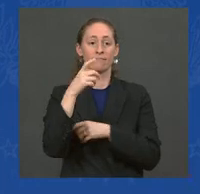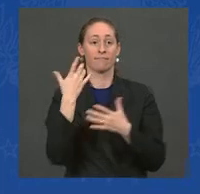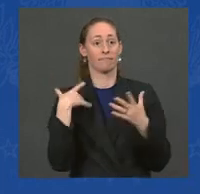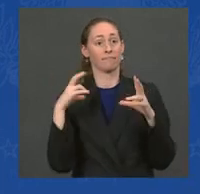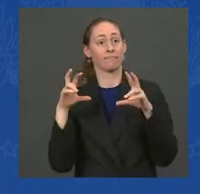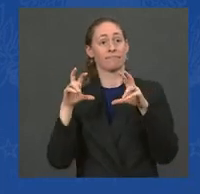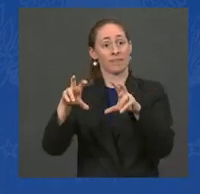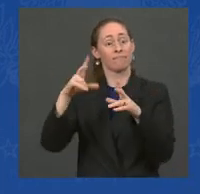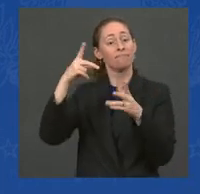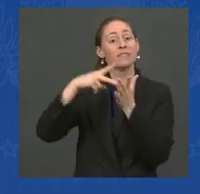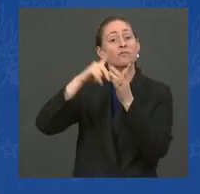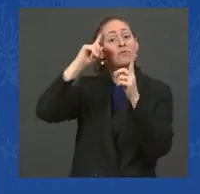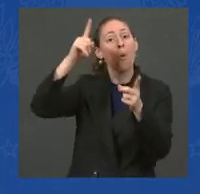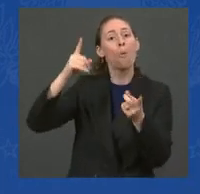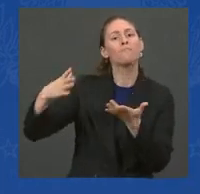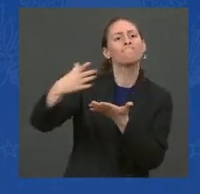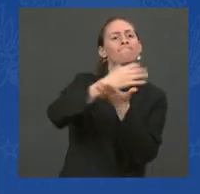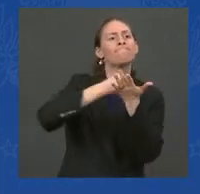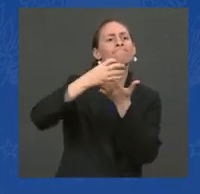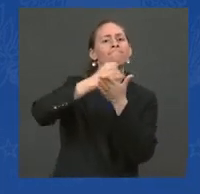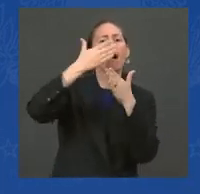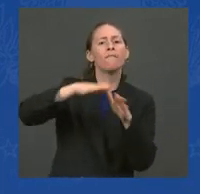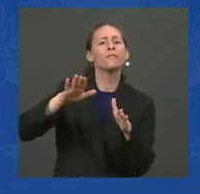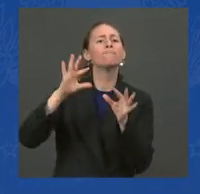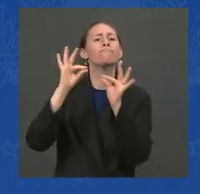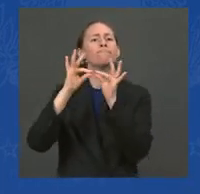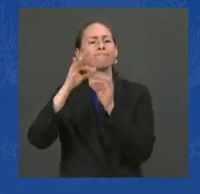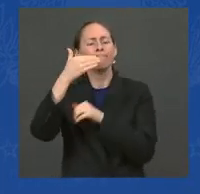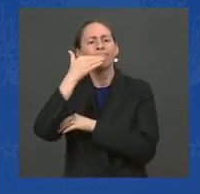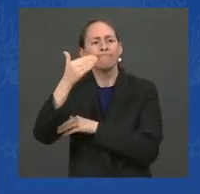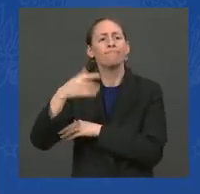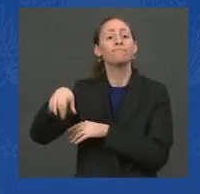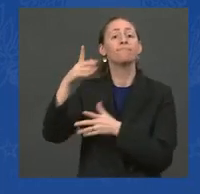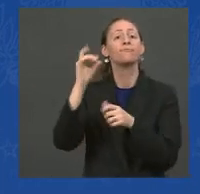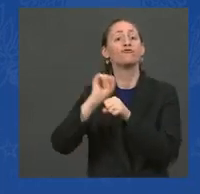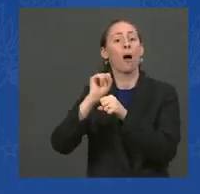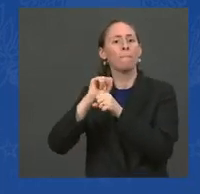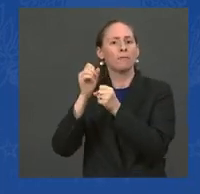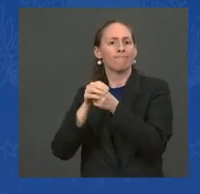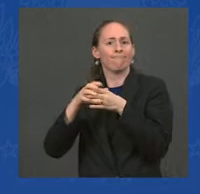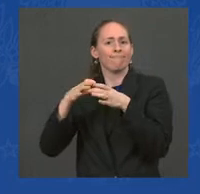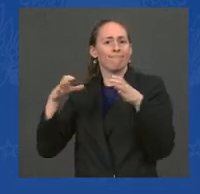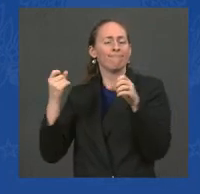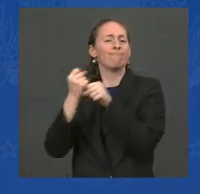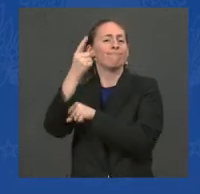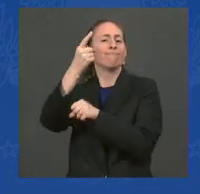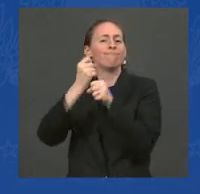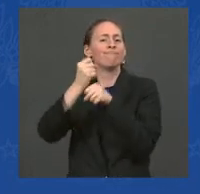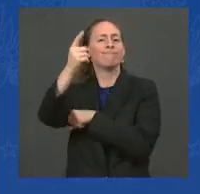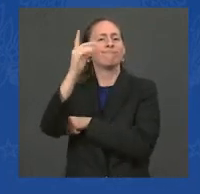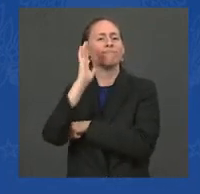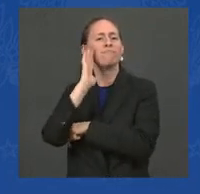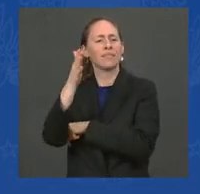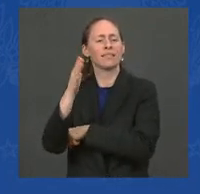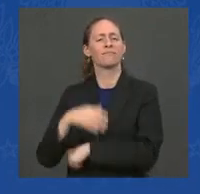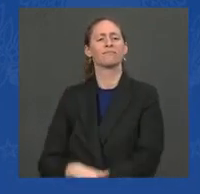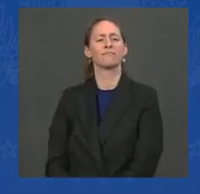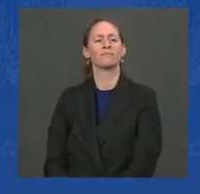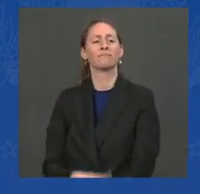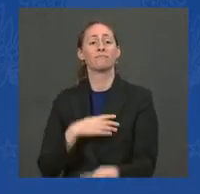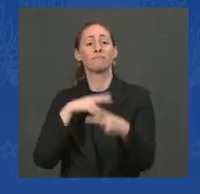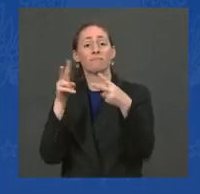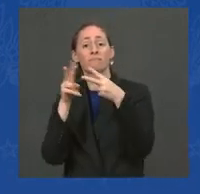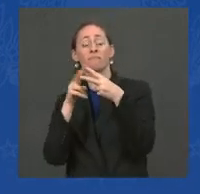additional 2 million jobs per year and lower unemployment. These bills are not about left versus right, or modern